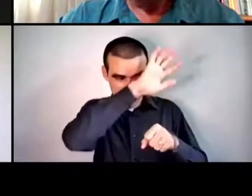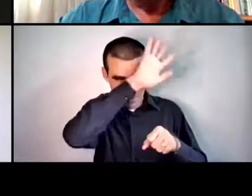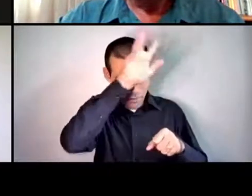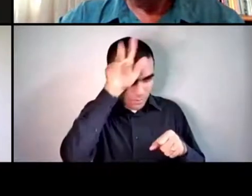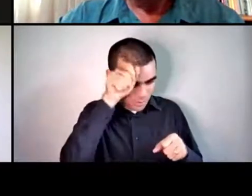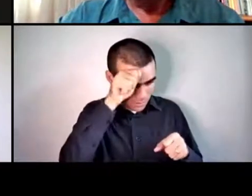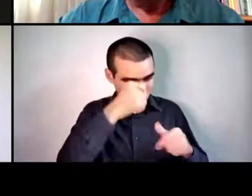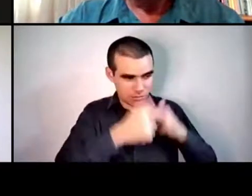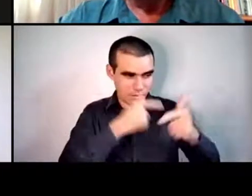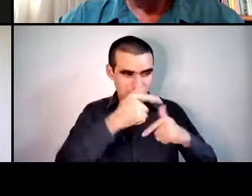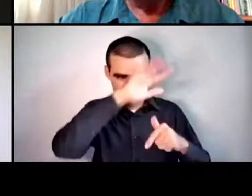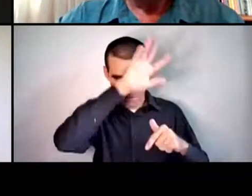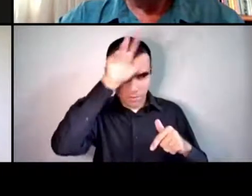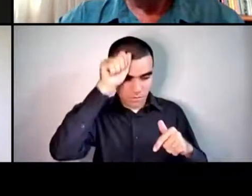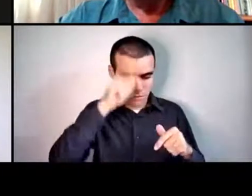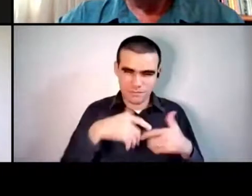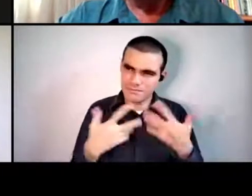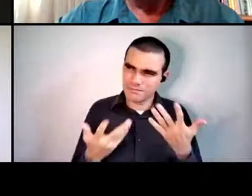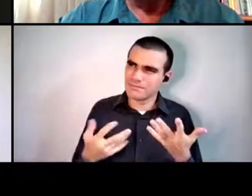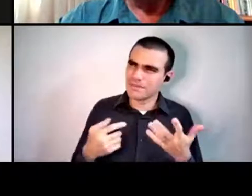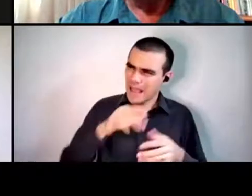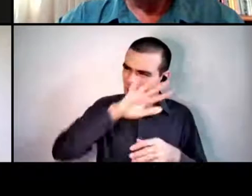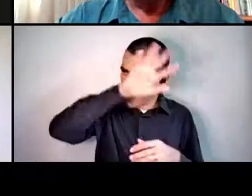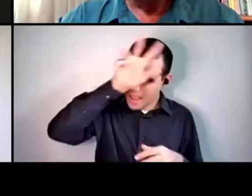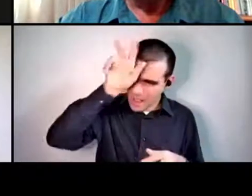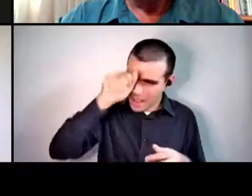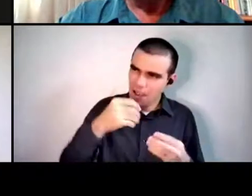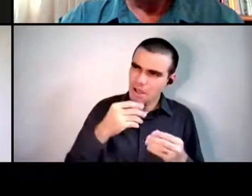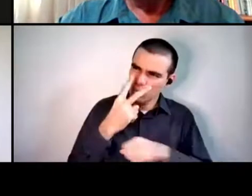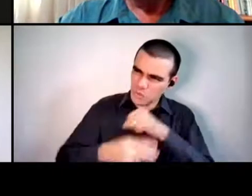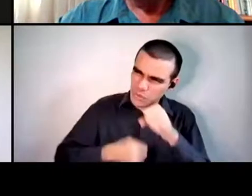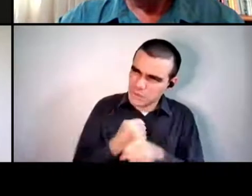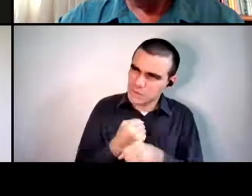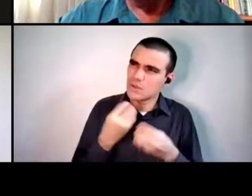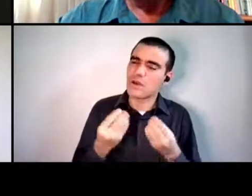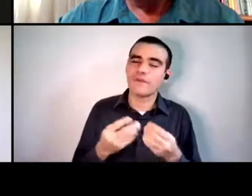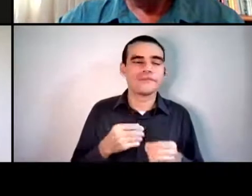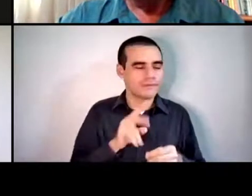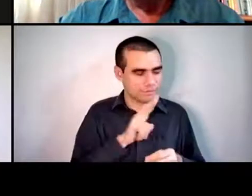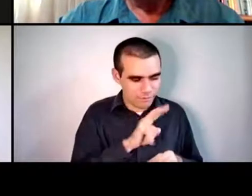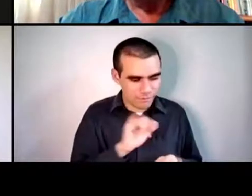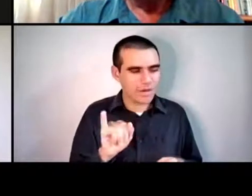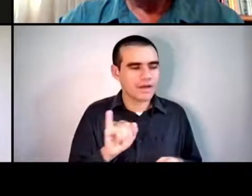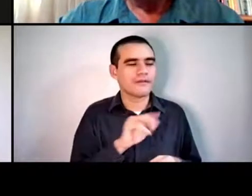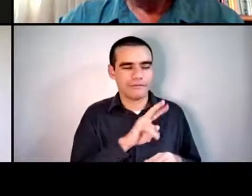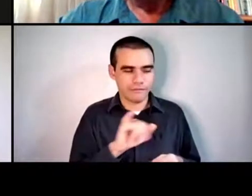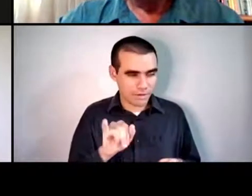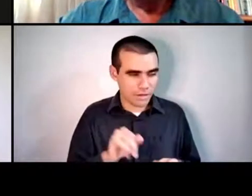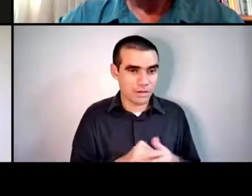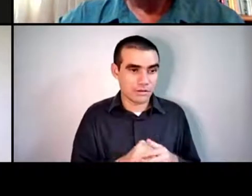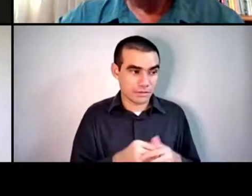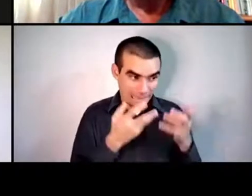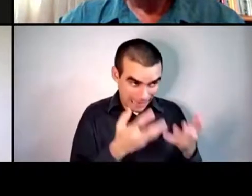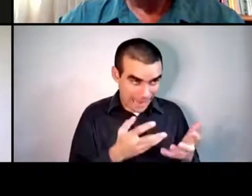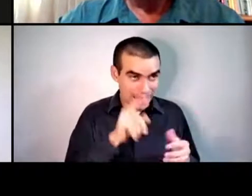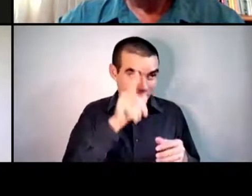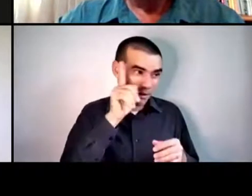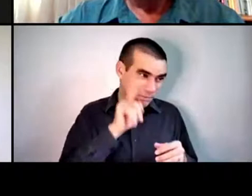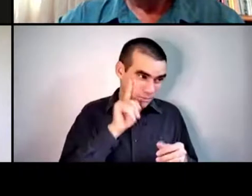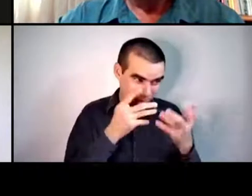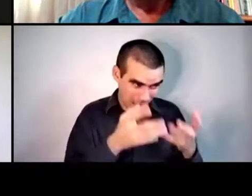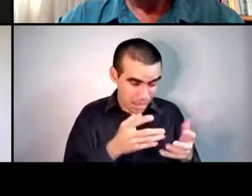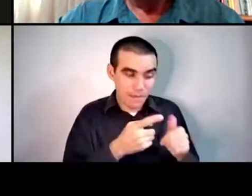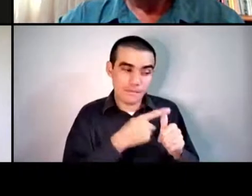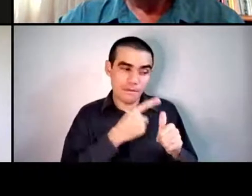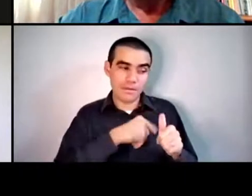You will be working in the Amazon for 2 years. Well, in the Amazon for 2 years, yes. If you want